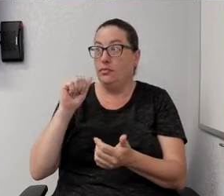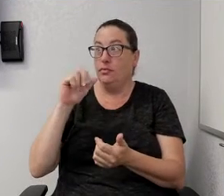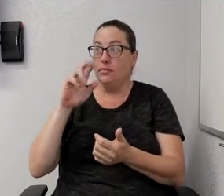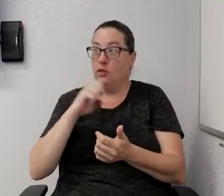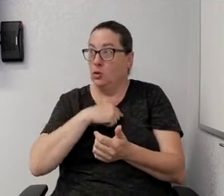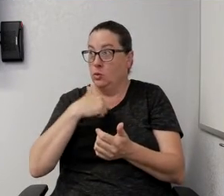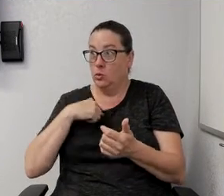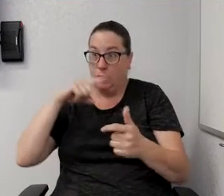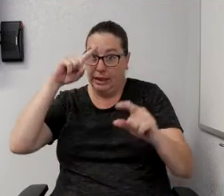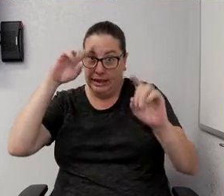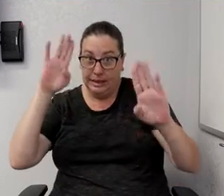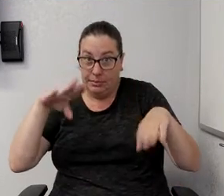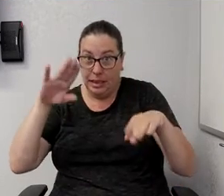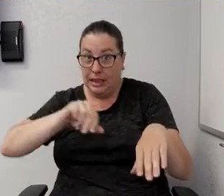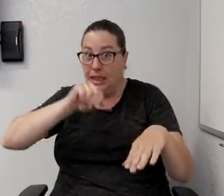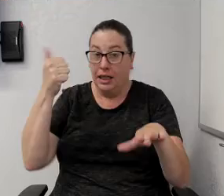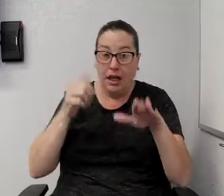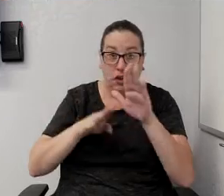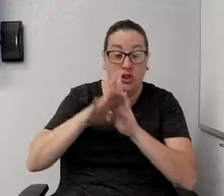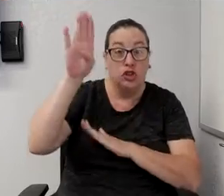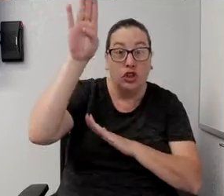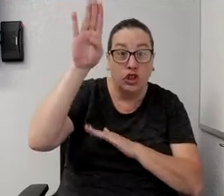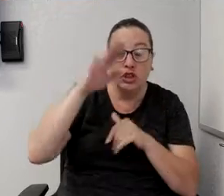expecting another surge?